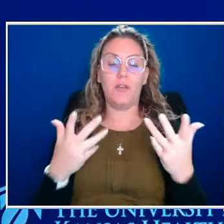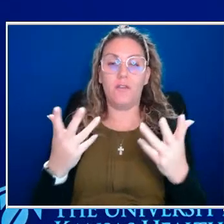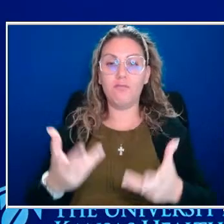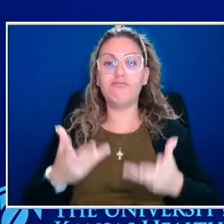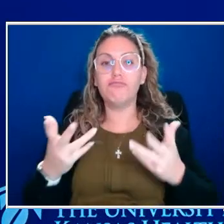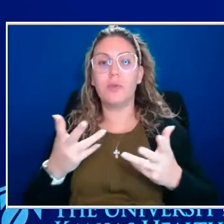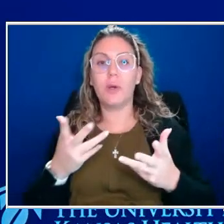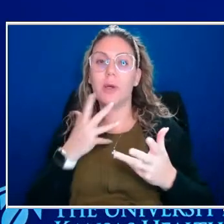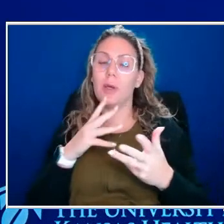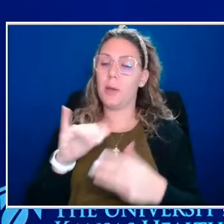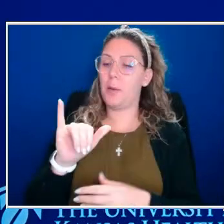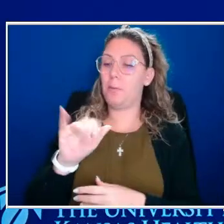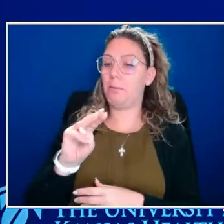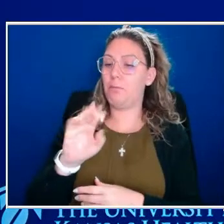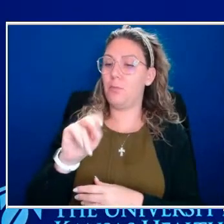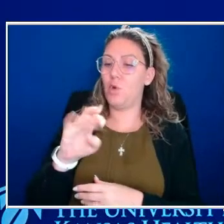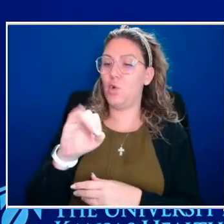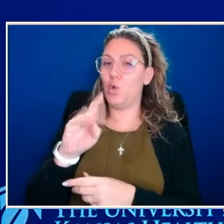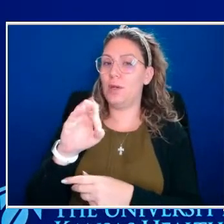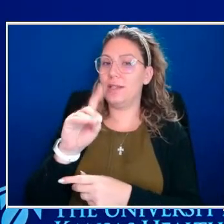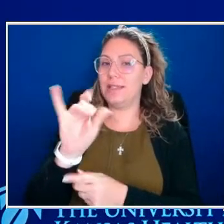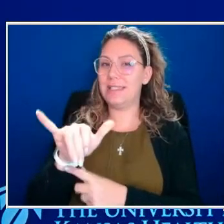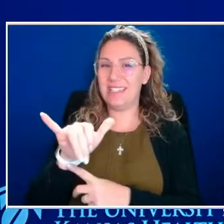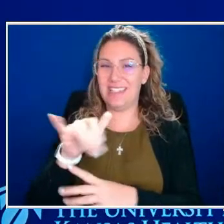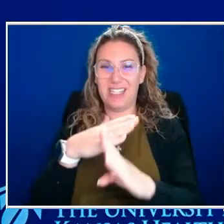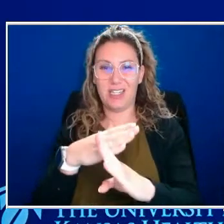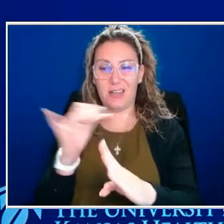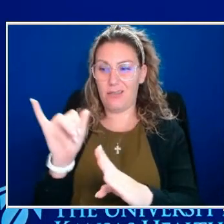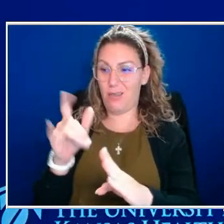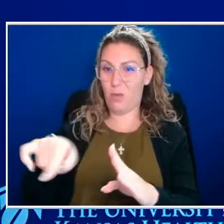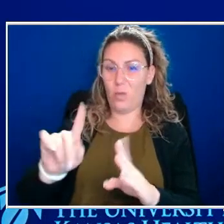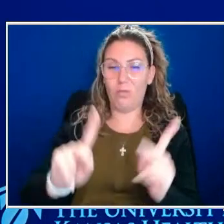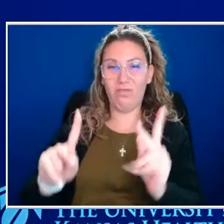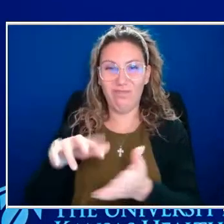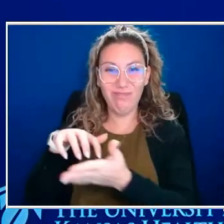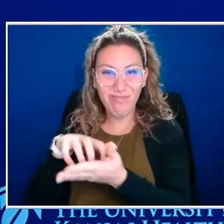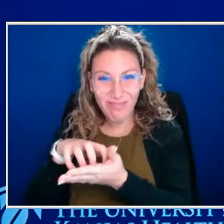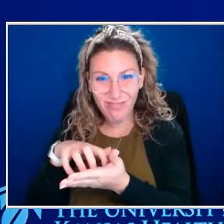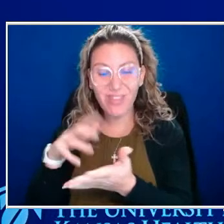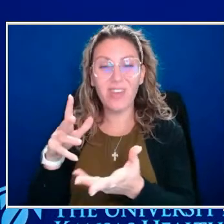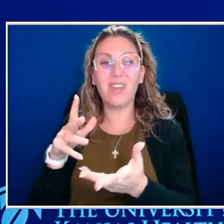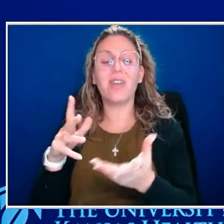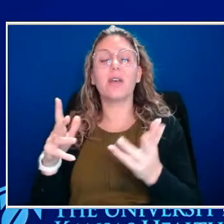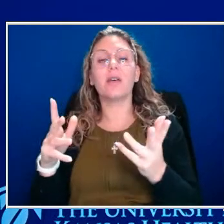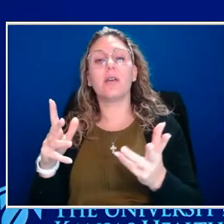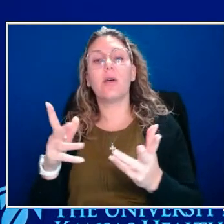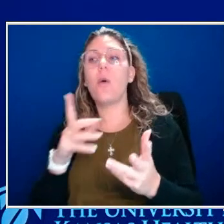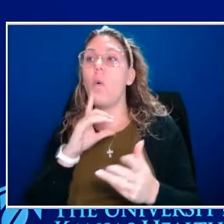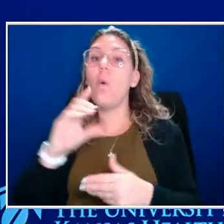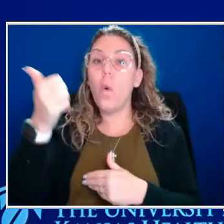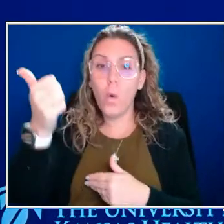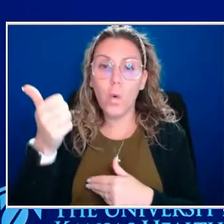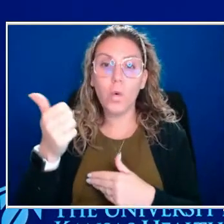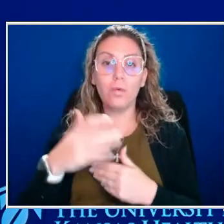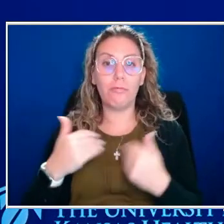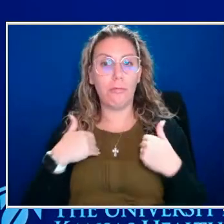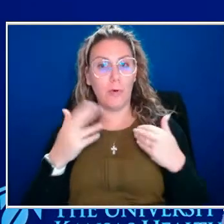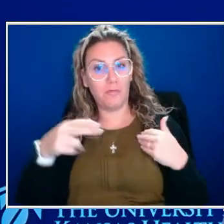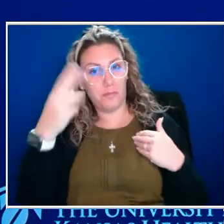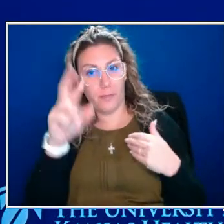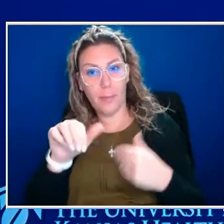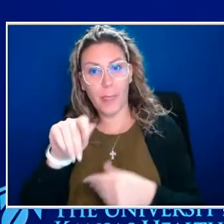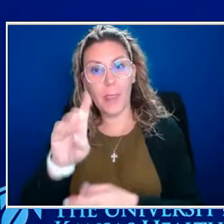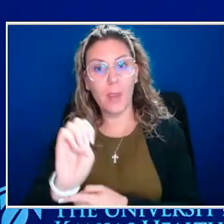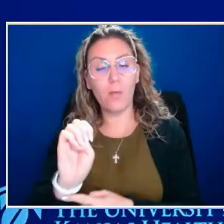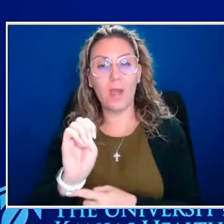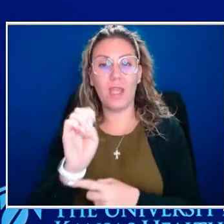in certain populations like those that are immunosuppressed. Those that are older can have even higher rates of that waning immunity because